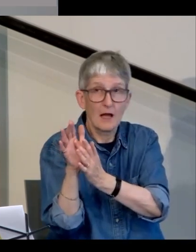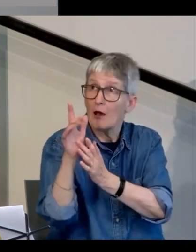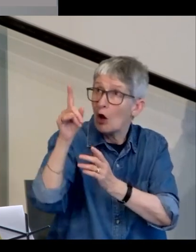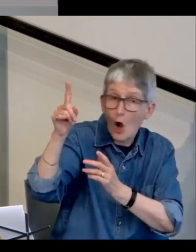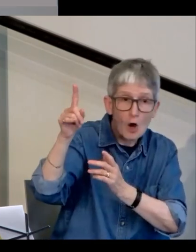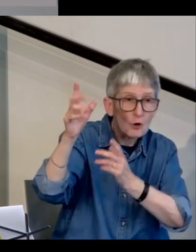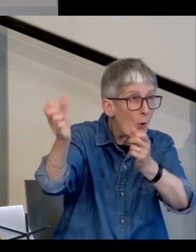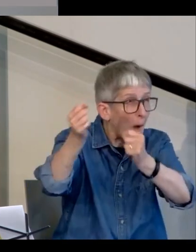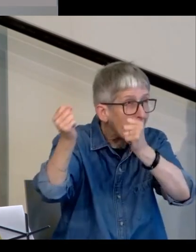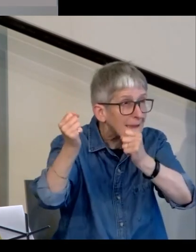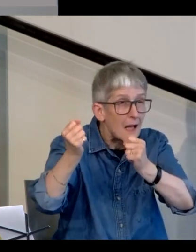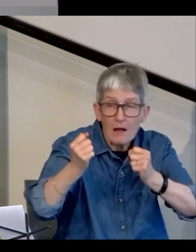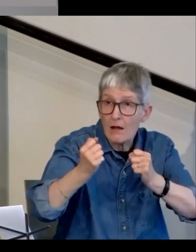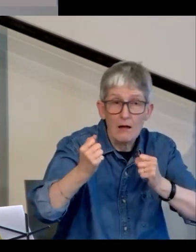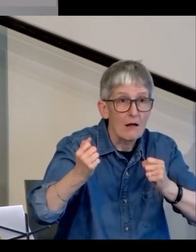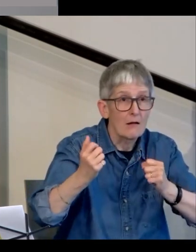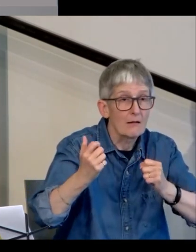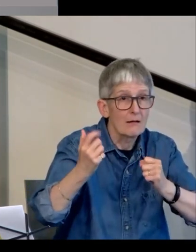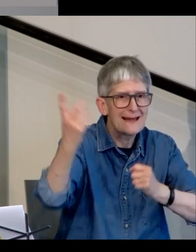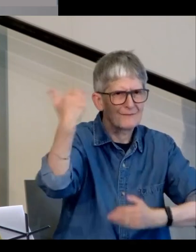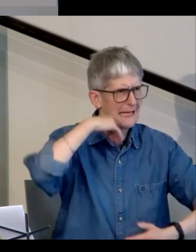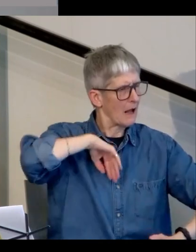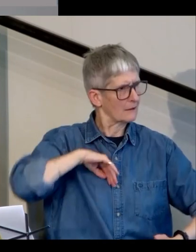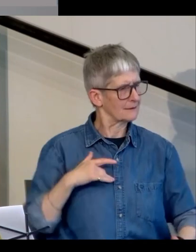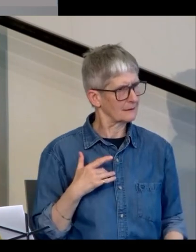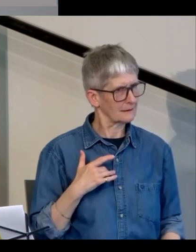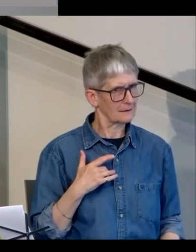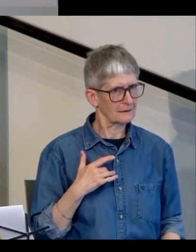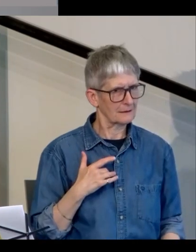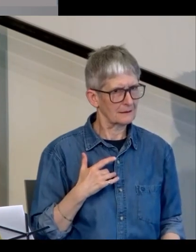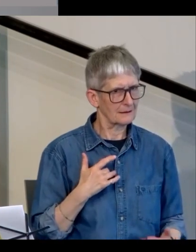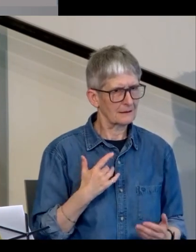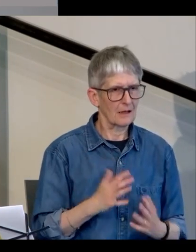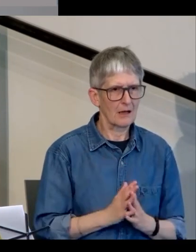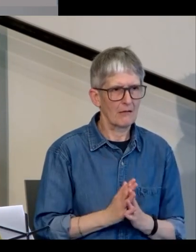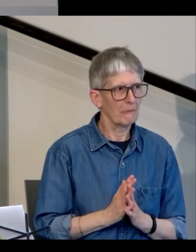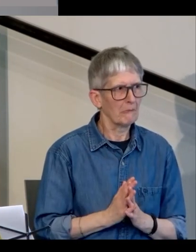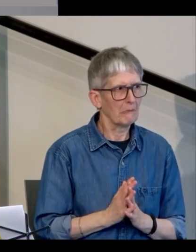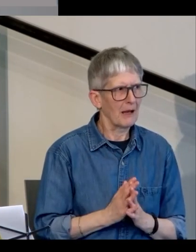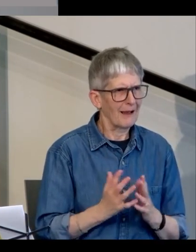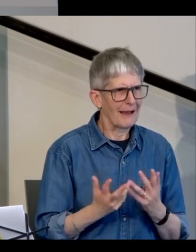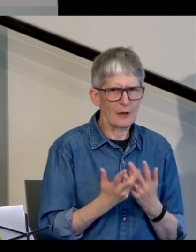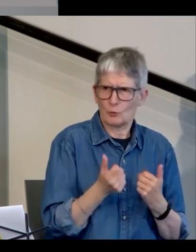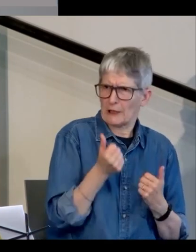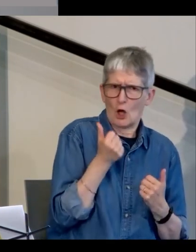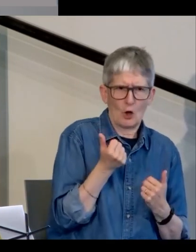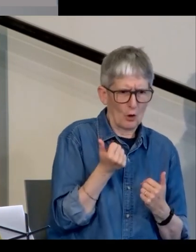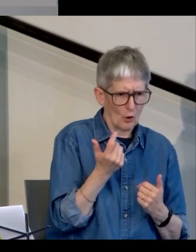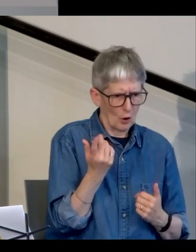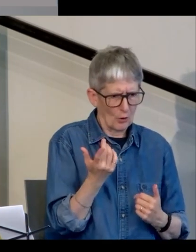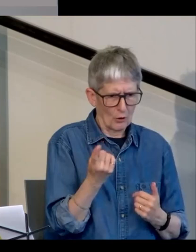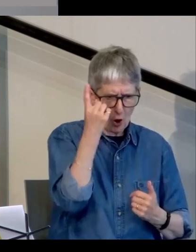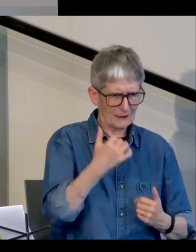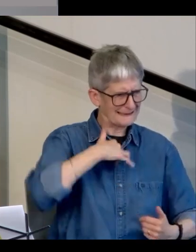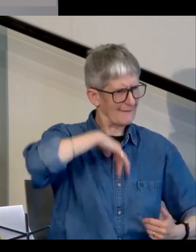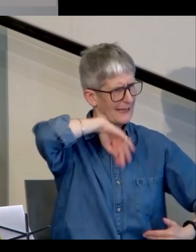God of the universe comes and lives in us. But how do we know that God is living in us and